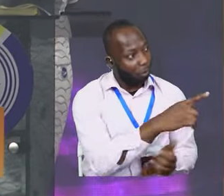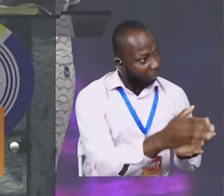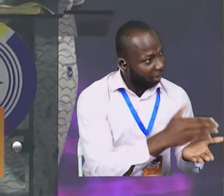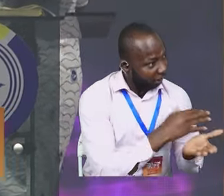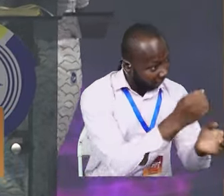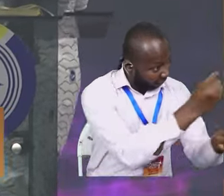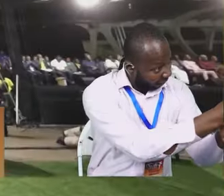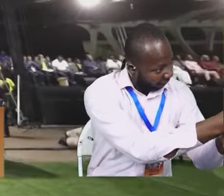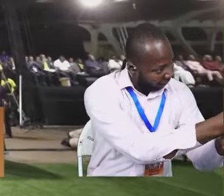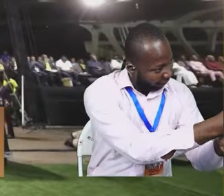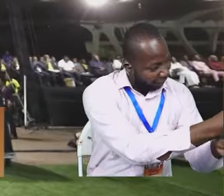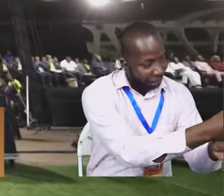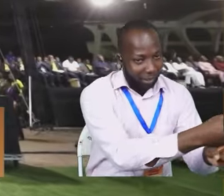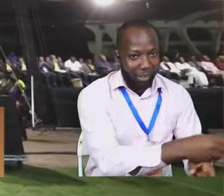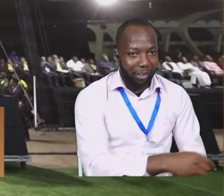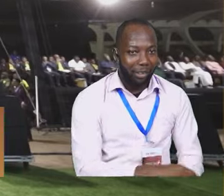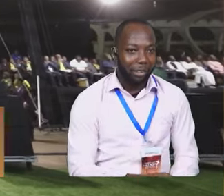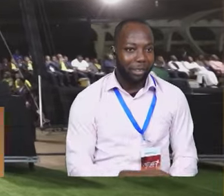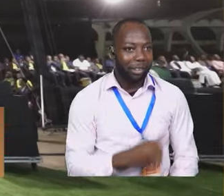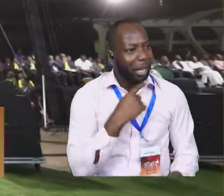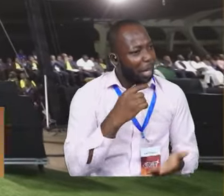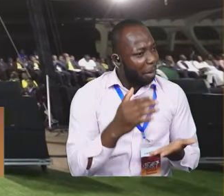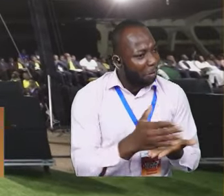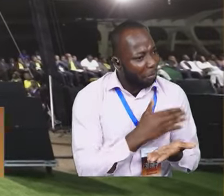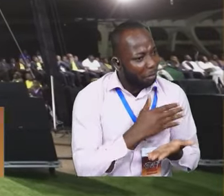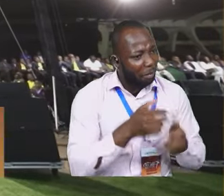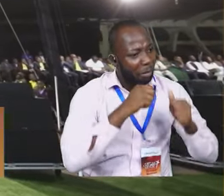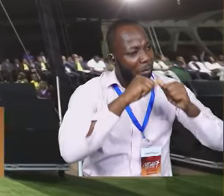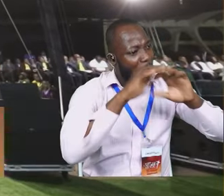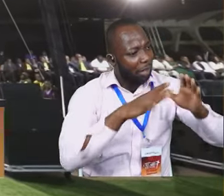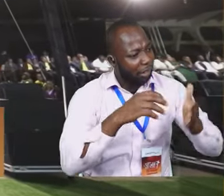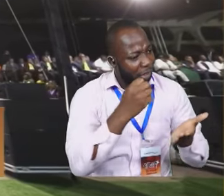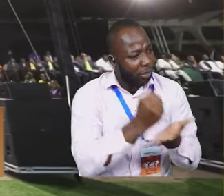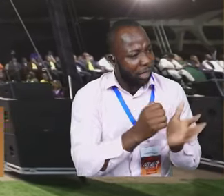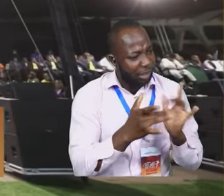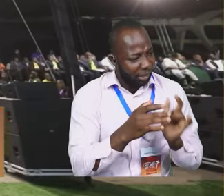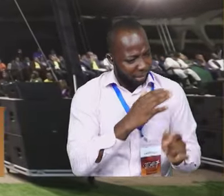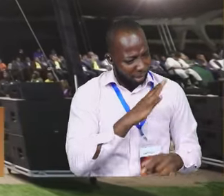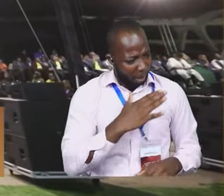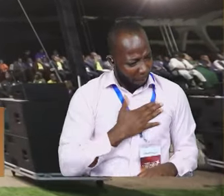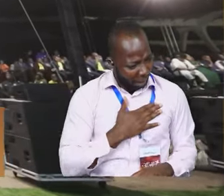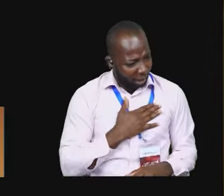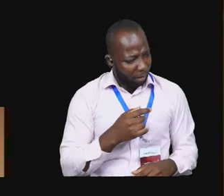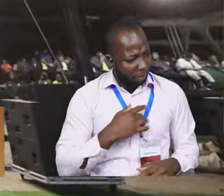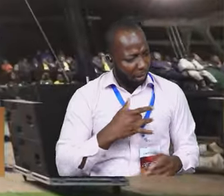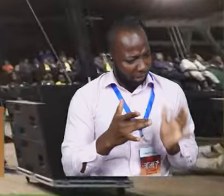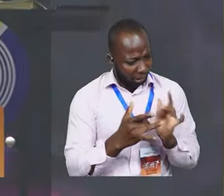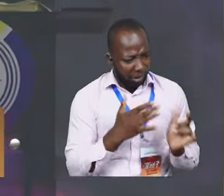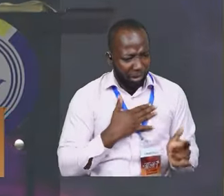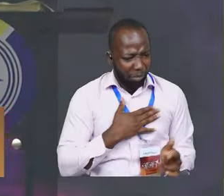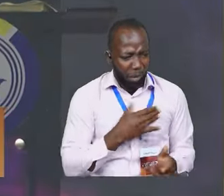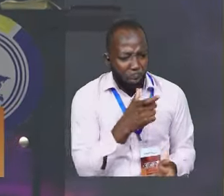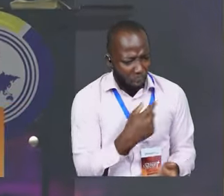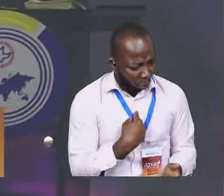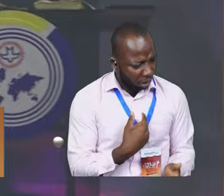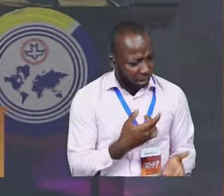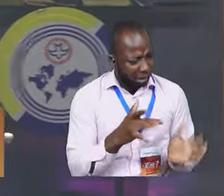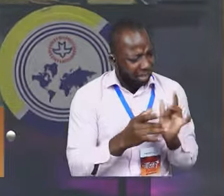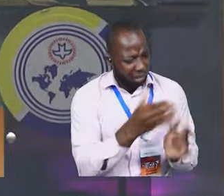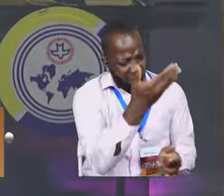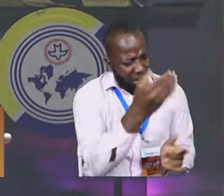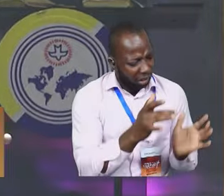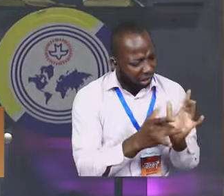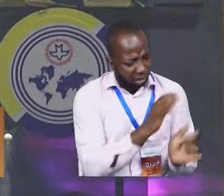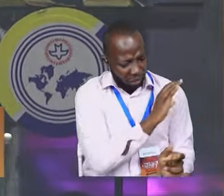Are you singing? Say, blessed assurance, Jesus is mine. Blessed assurance. Jesus, I am a day. Jesus, who is he